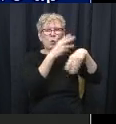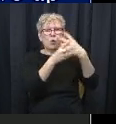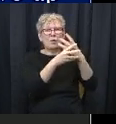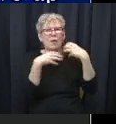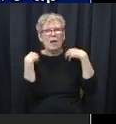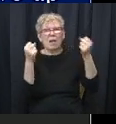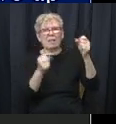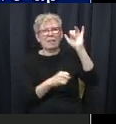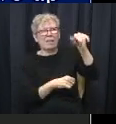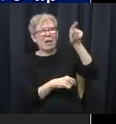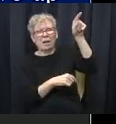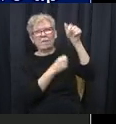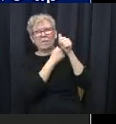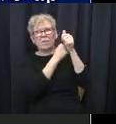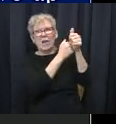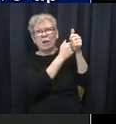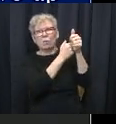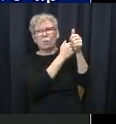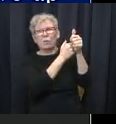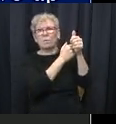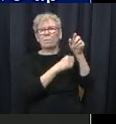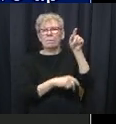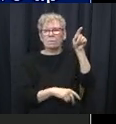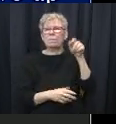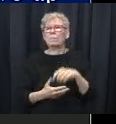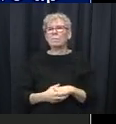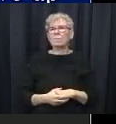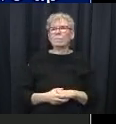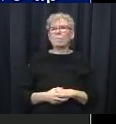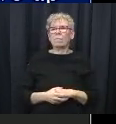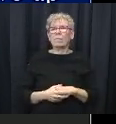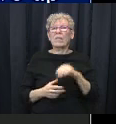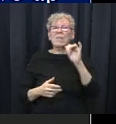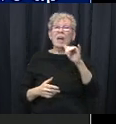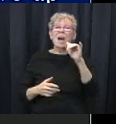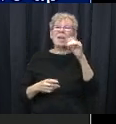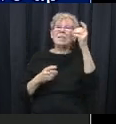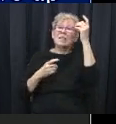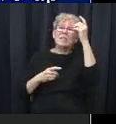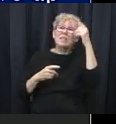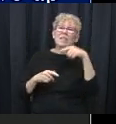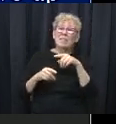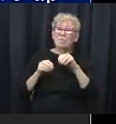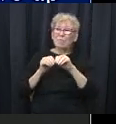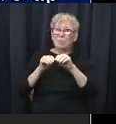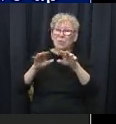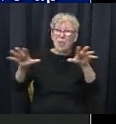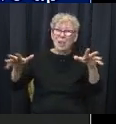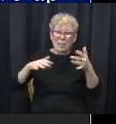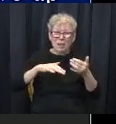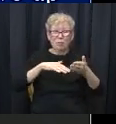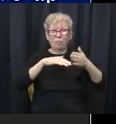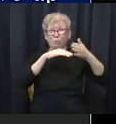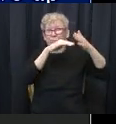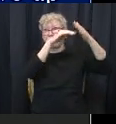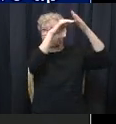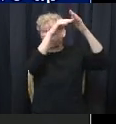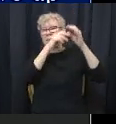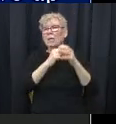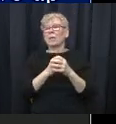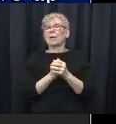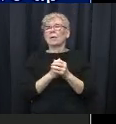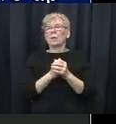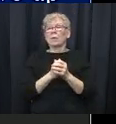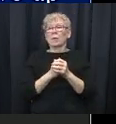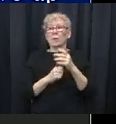transmission increases. So the more restrictive levels on the dial reflect this. The percent positivity metrics